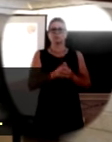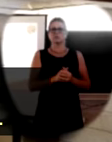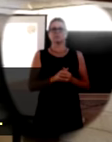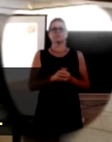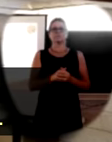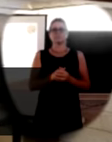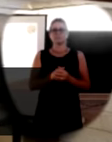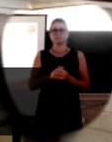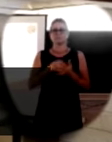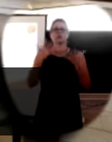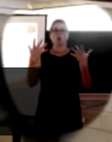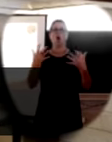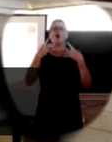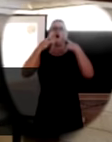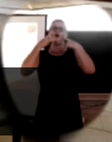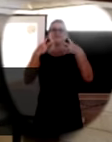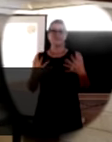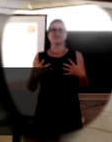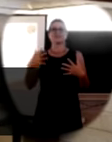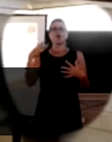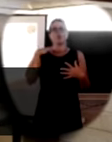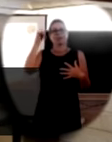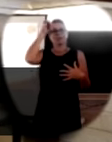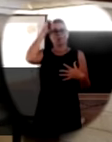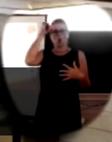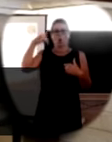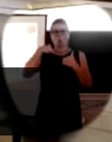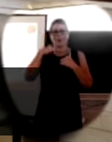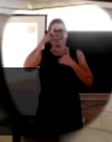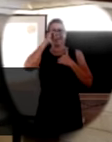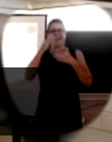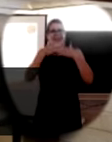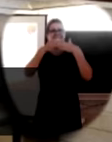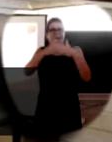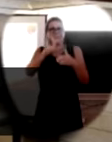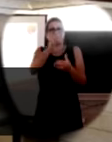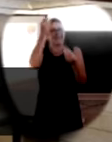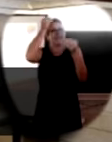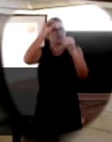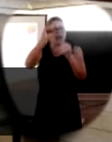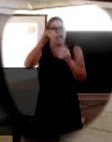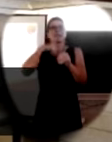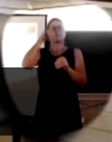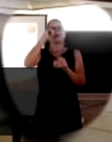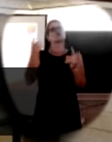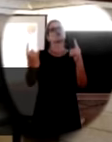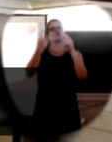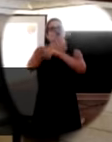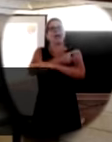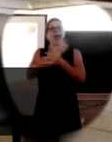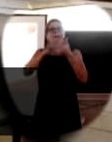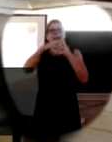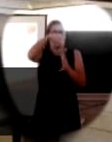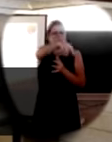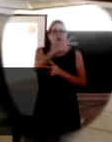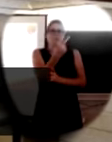teachers. So obviously the impact that we can have educationally if we can change how the teacher